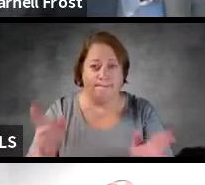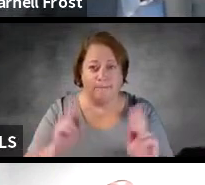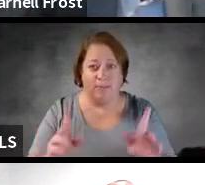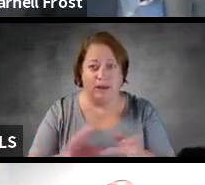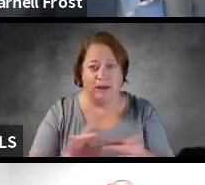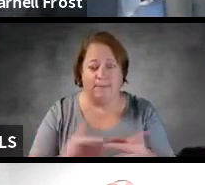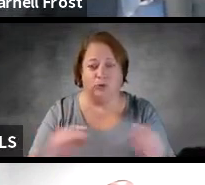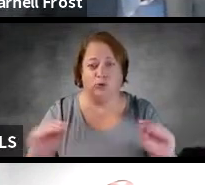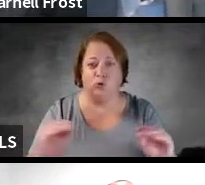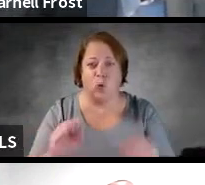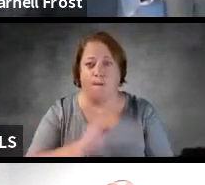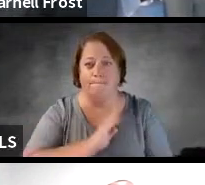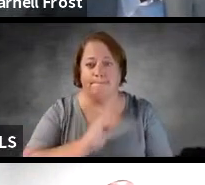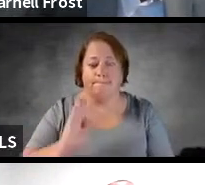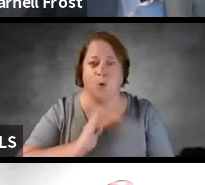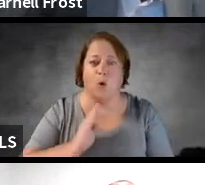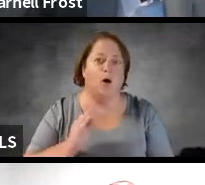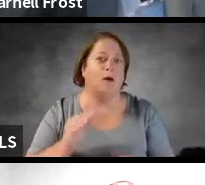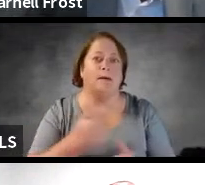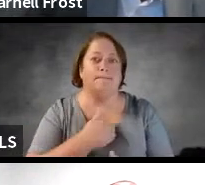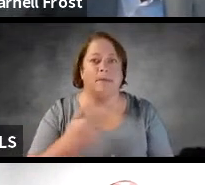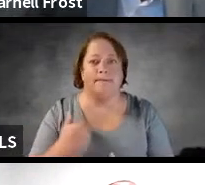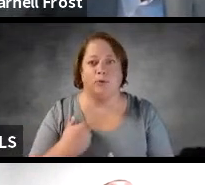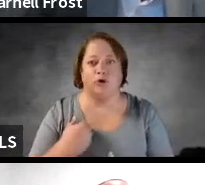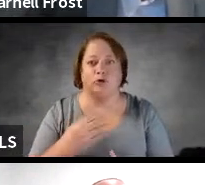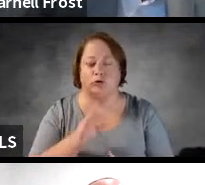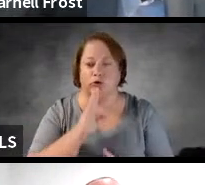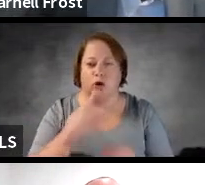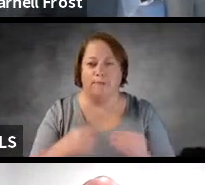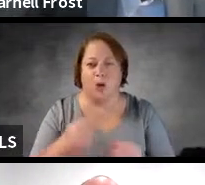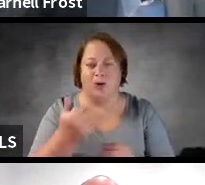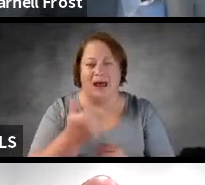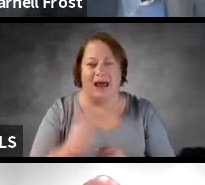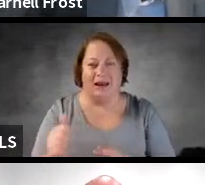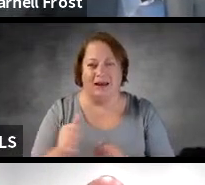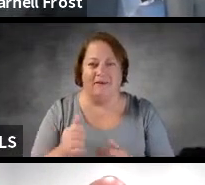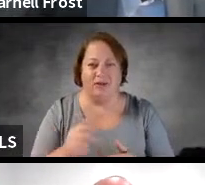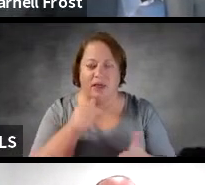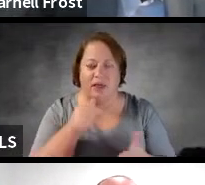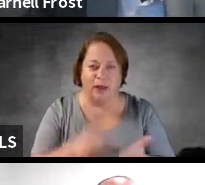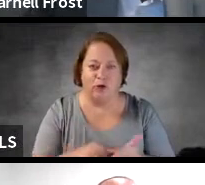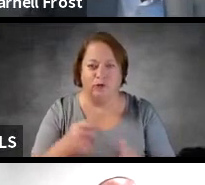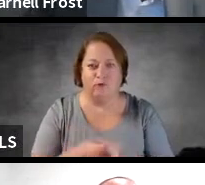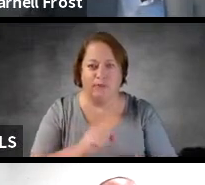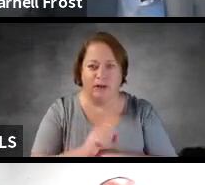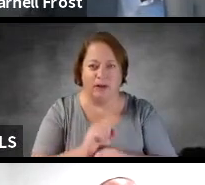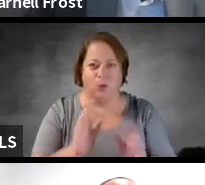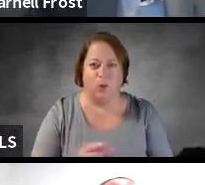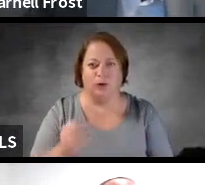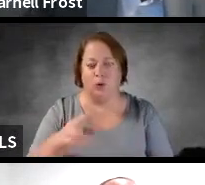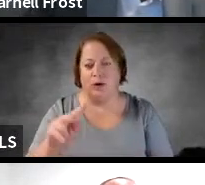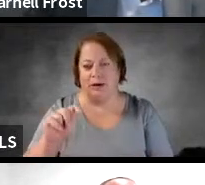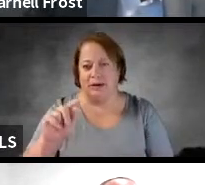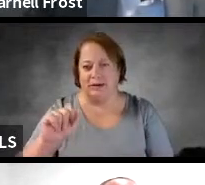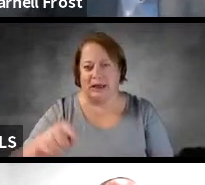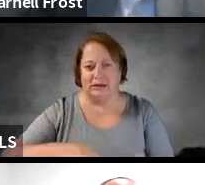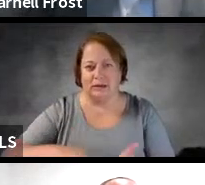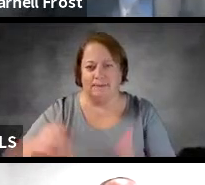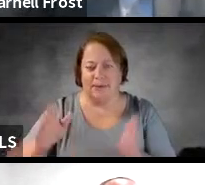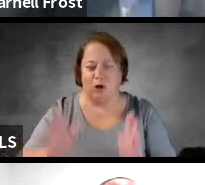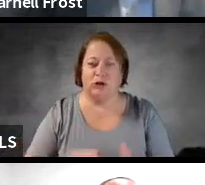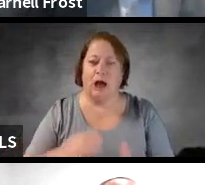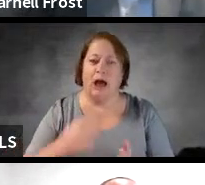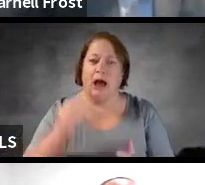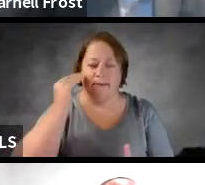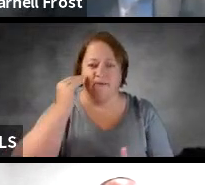no board members addressed any of the letters from its employees or any St. Louis County taxpayers. I'm familiar with various governance